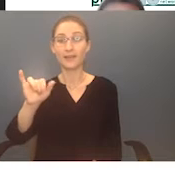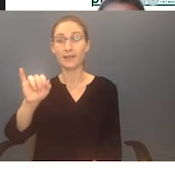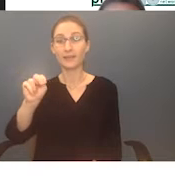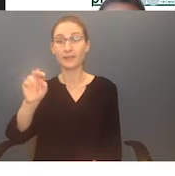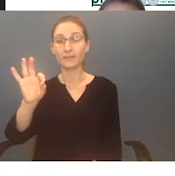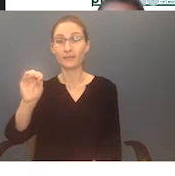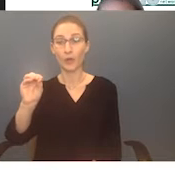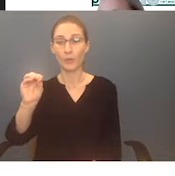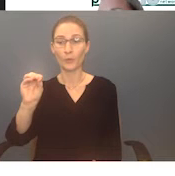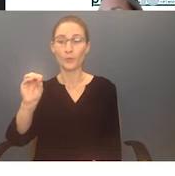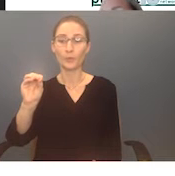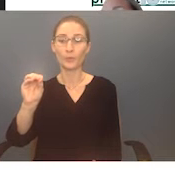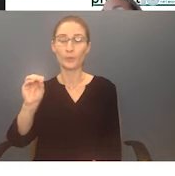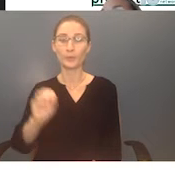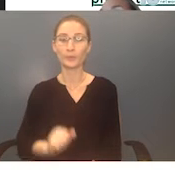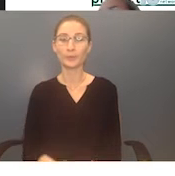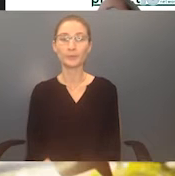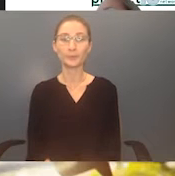www.project10.info.